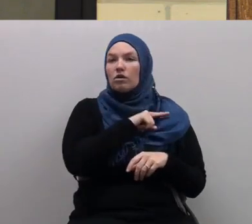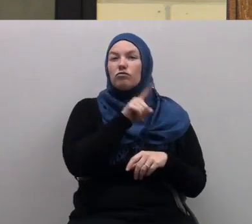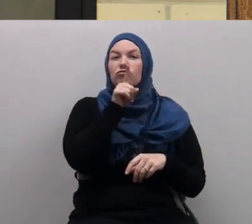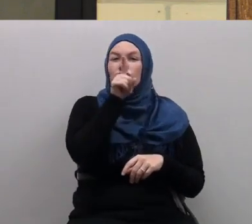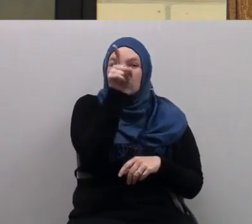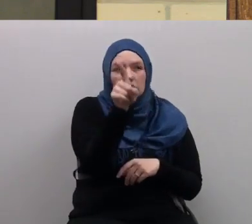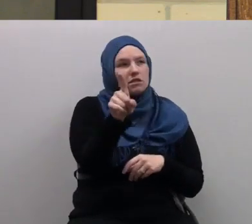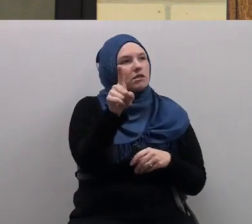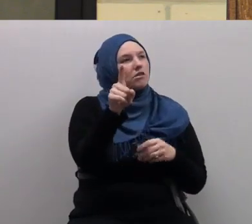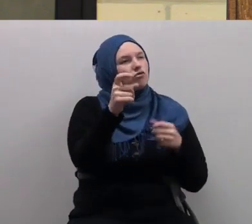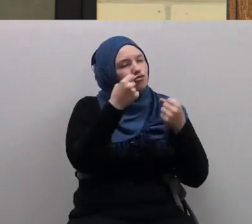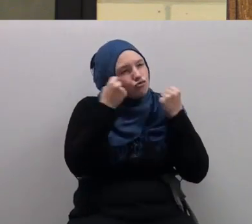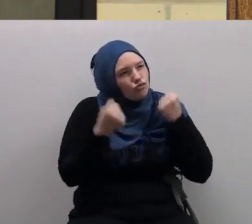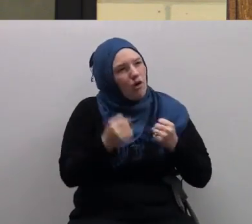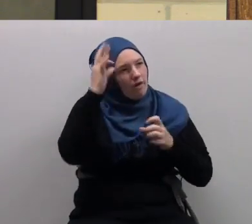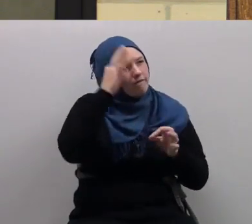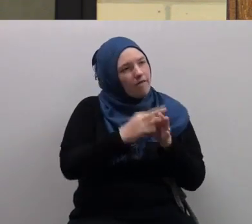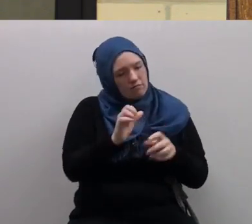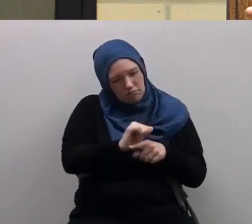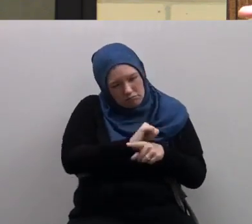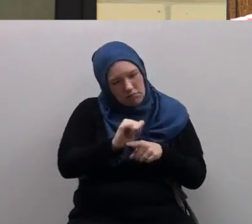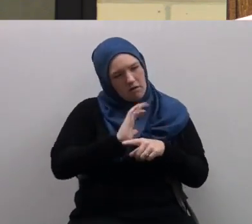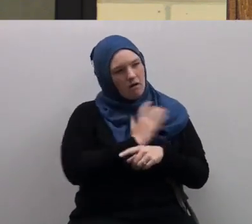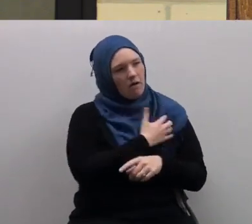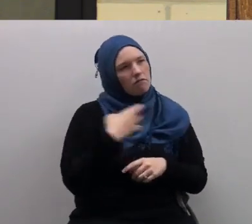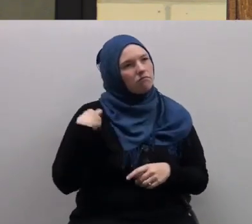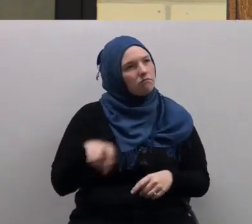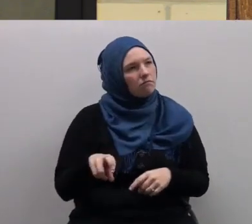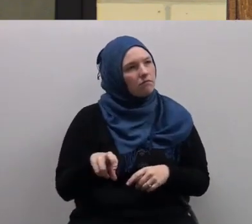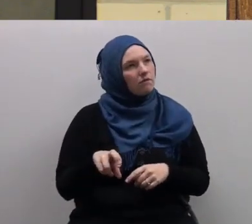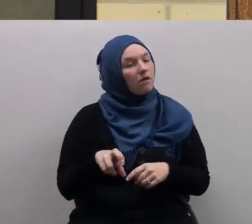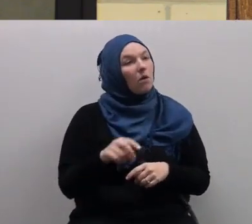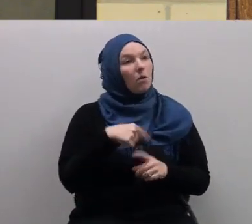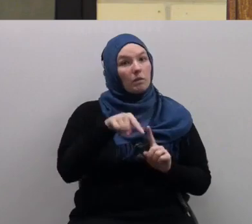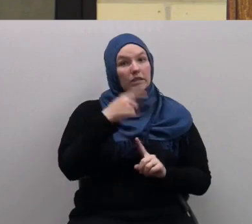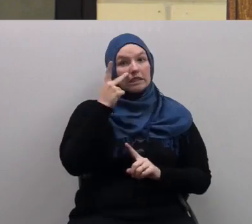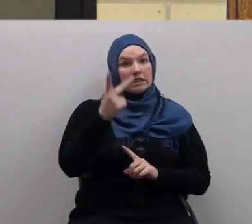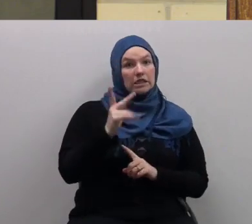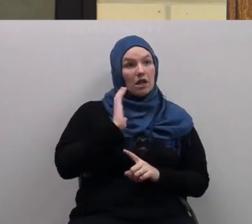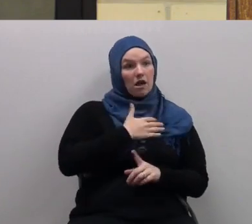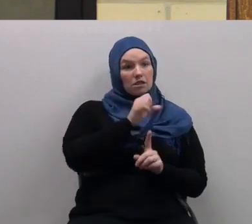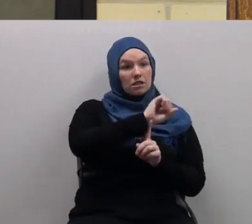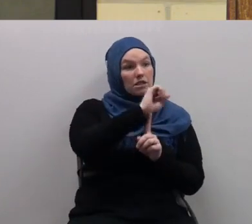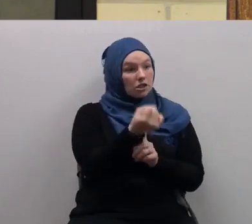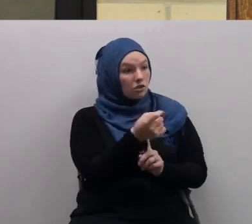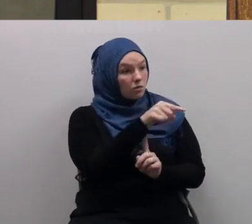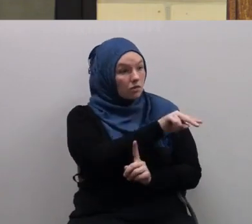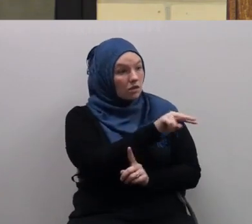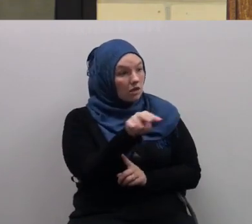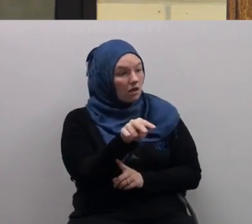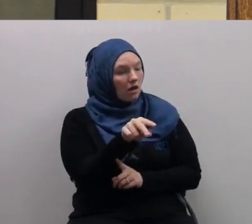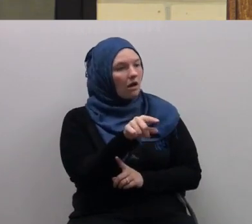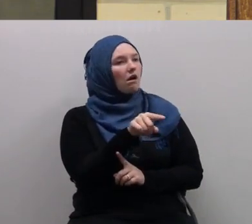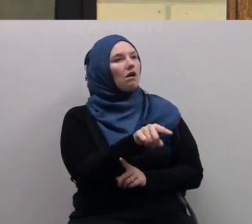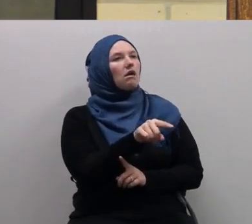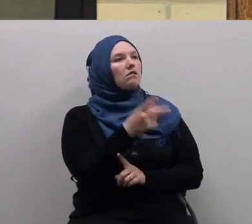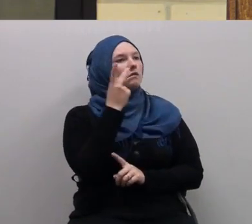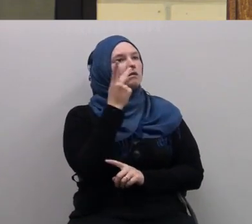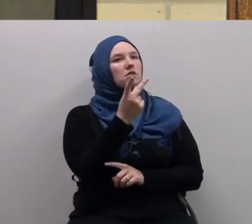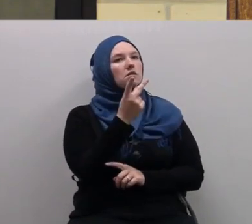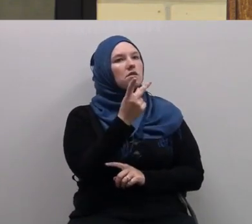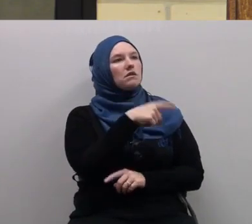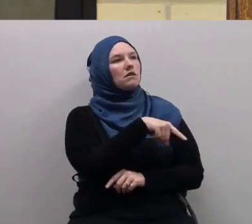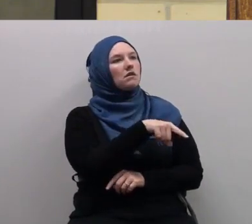of deen? And when we see our situation, an ummah that is relegated to